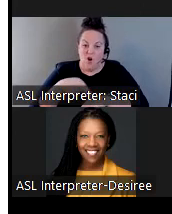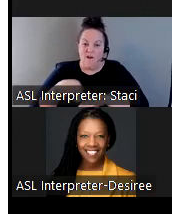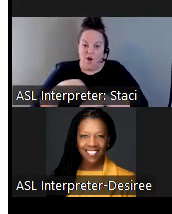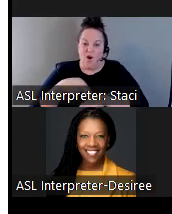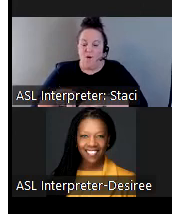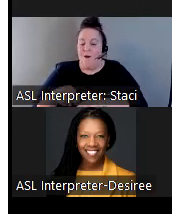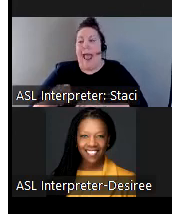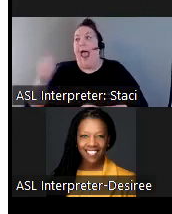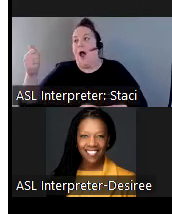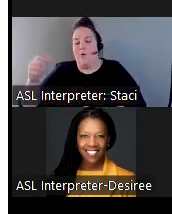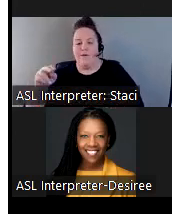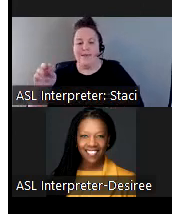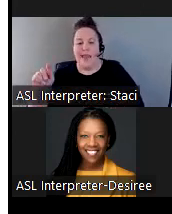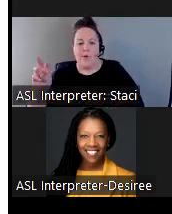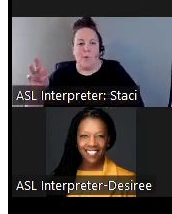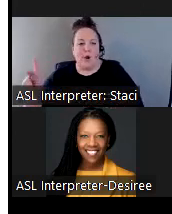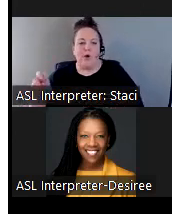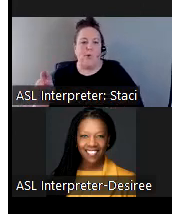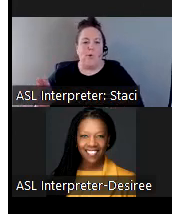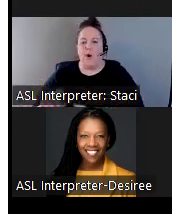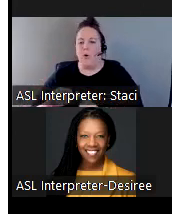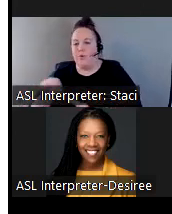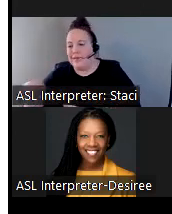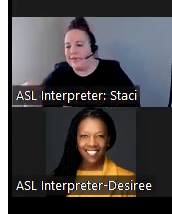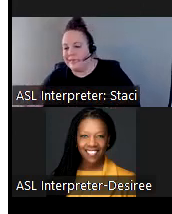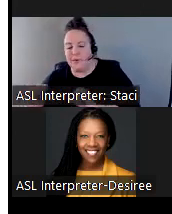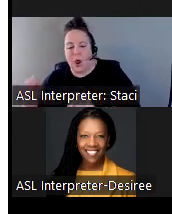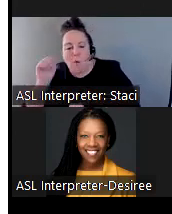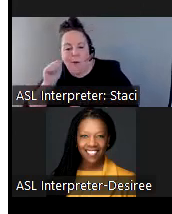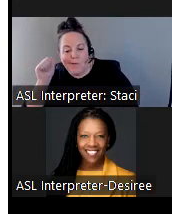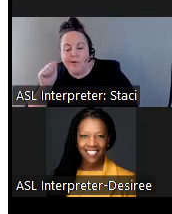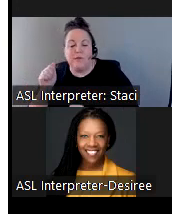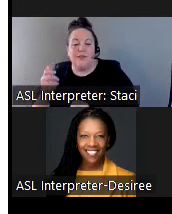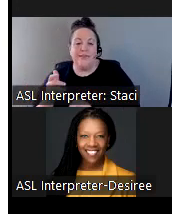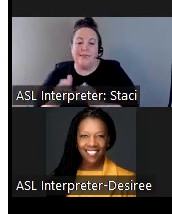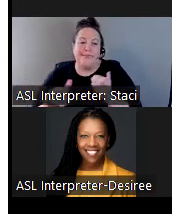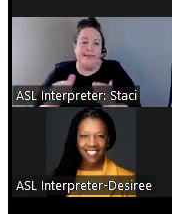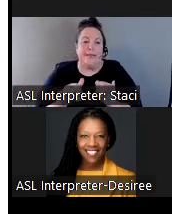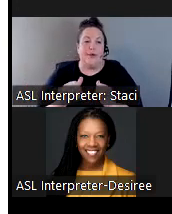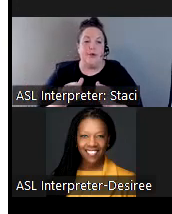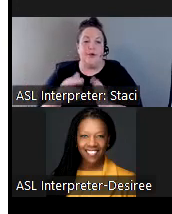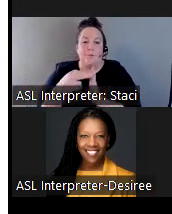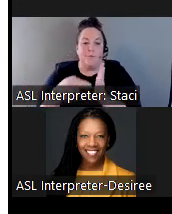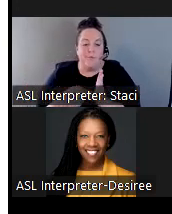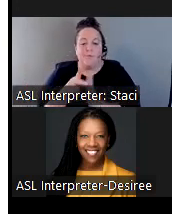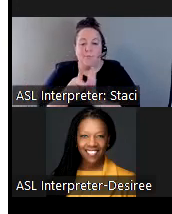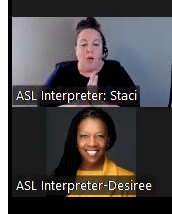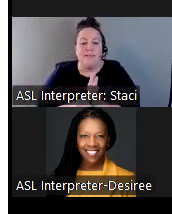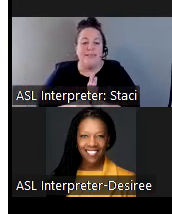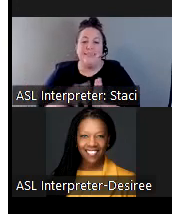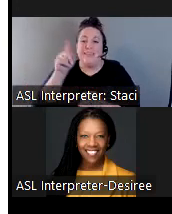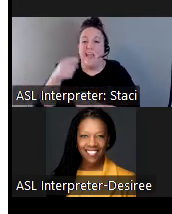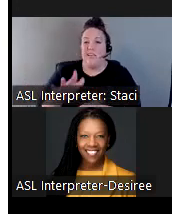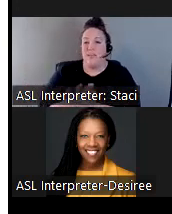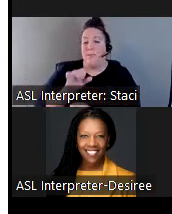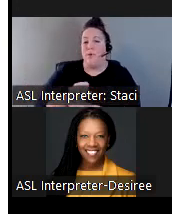network, or this area doesn't have any audiologists. Standardized protocols, less paperwork. I know people have said